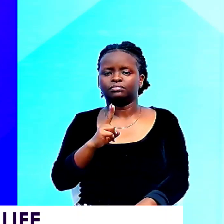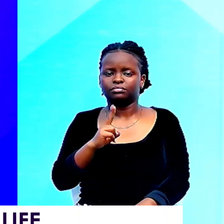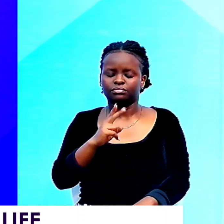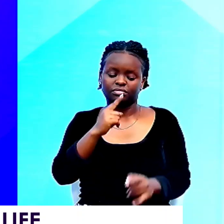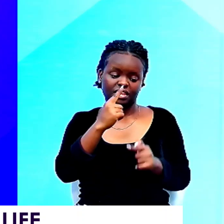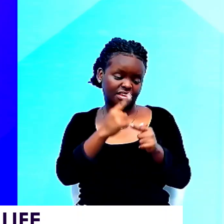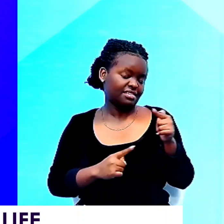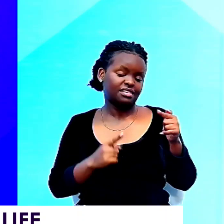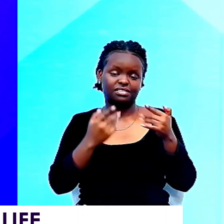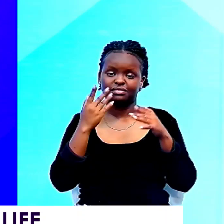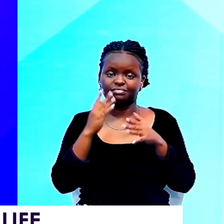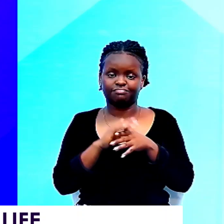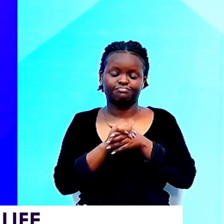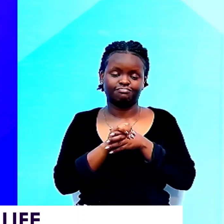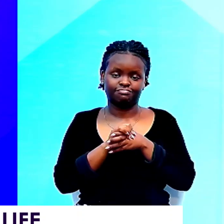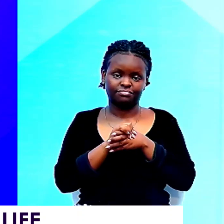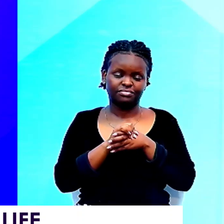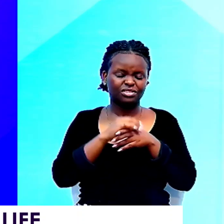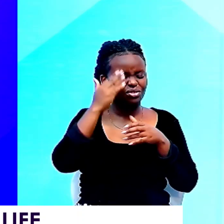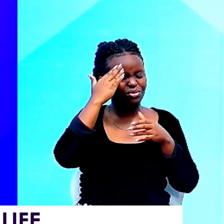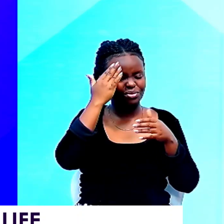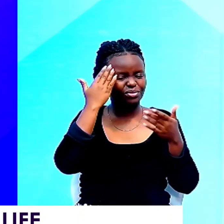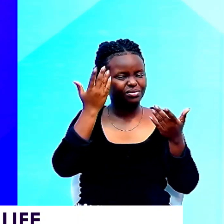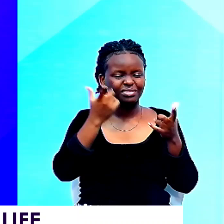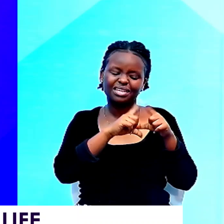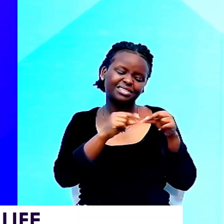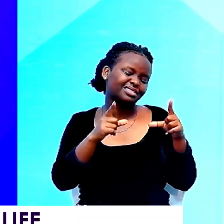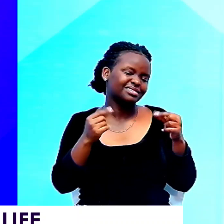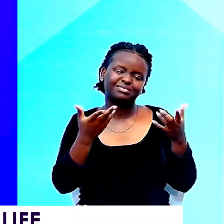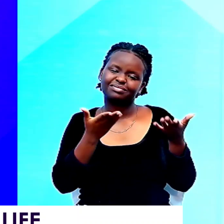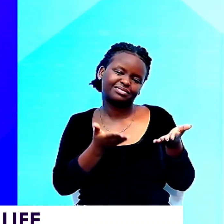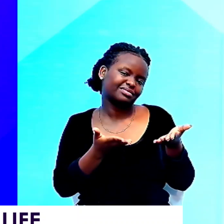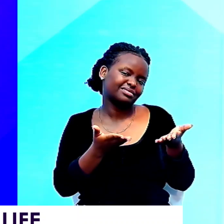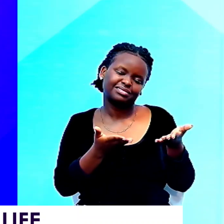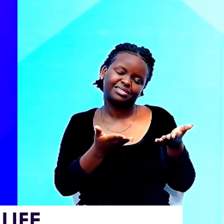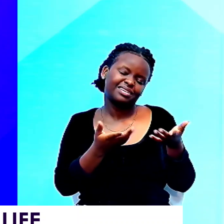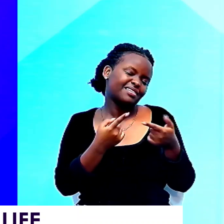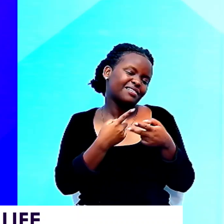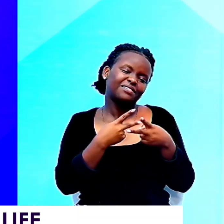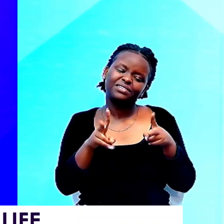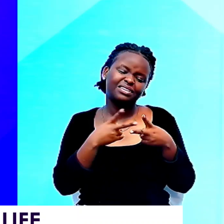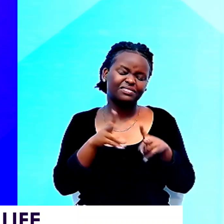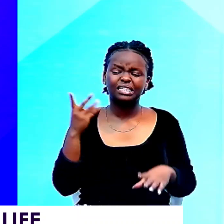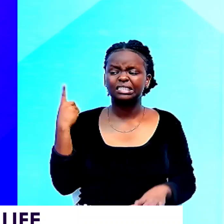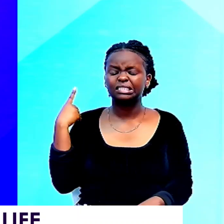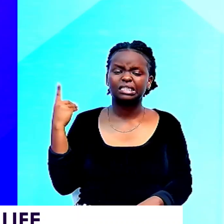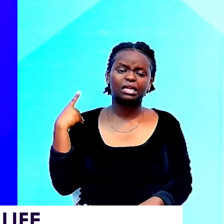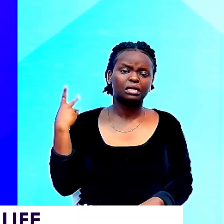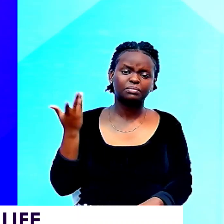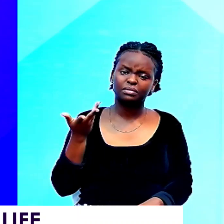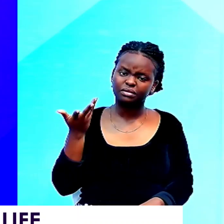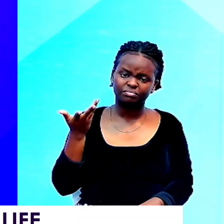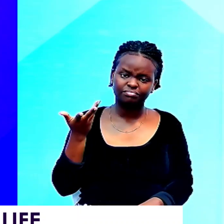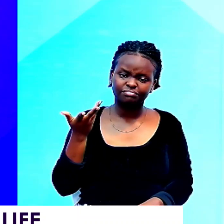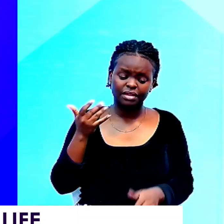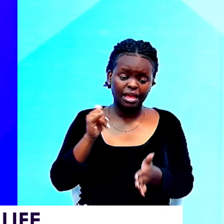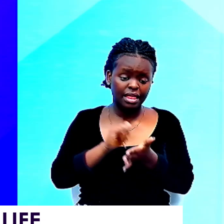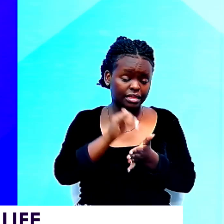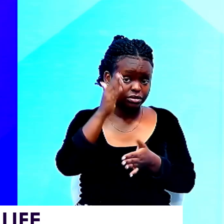killed. Okay. You know, such statements are very provocative. And that is why